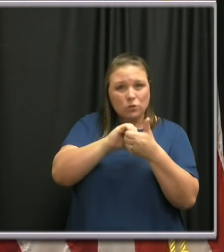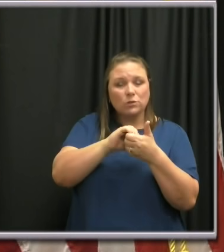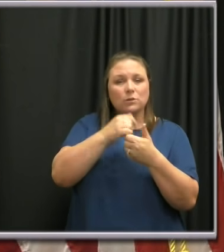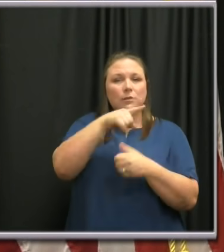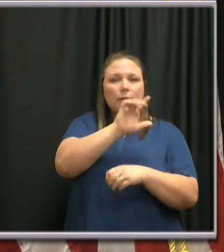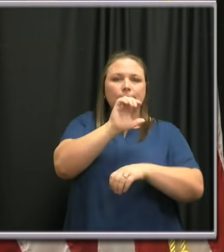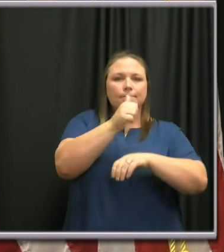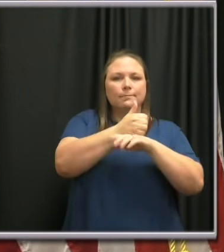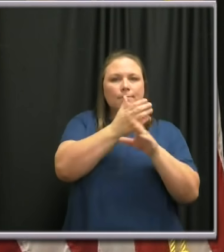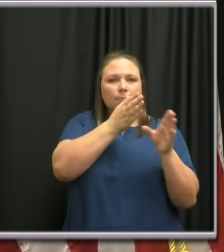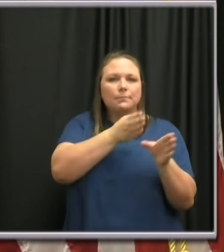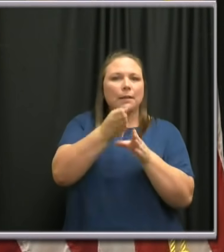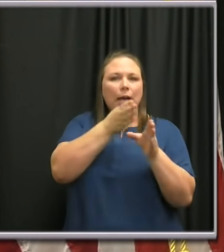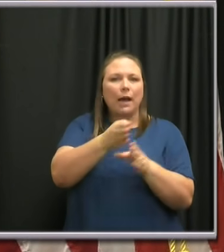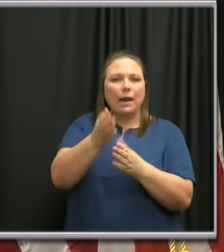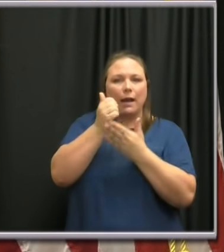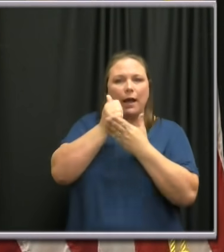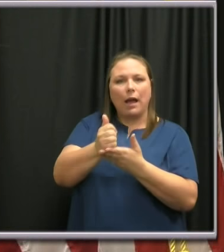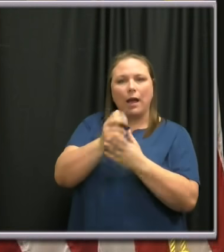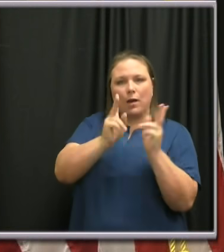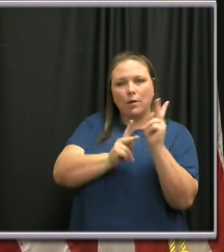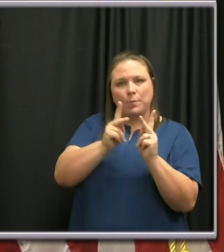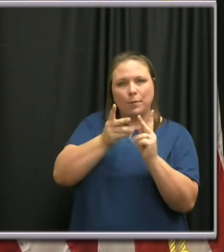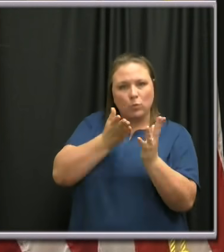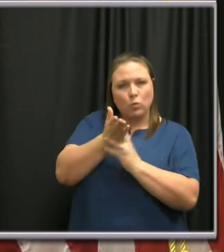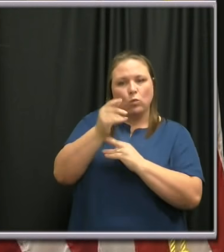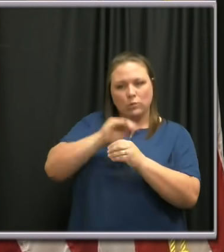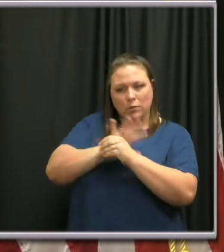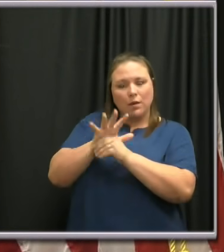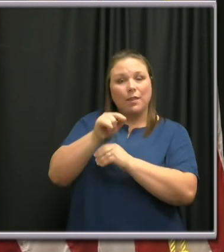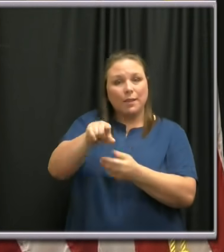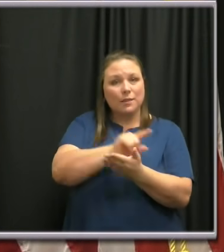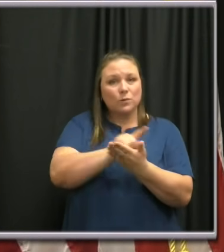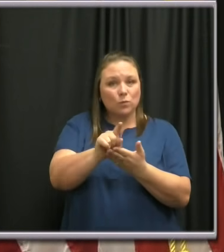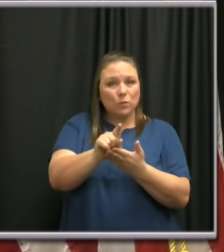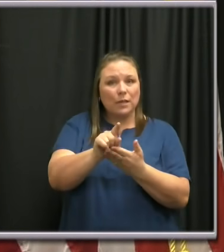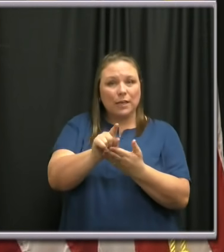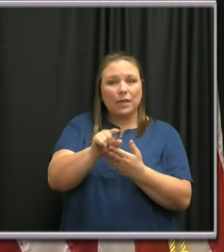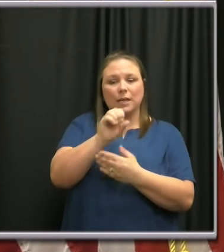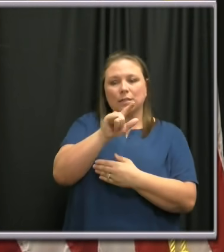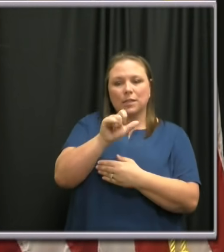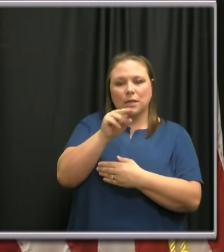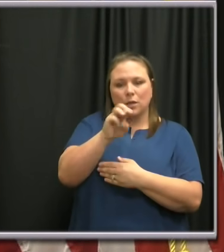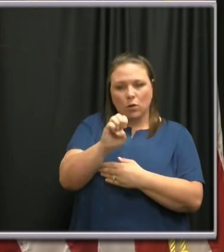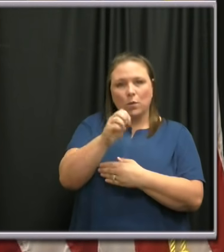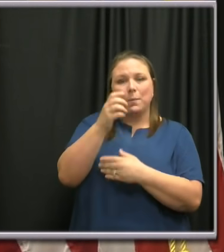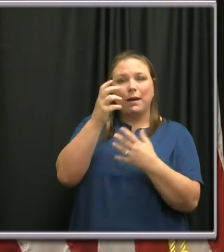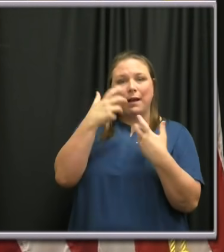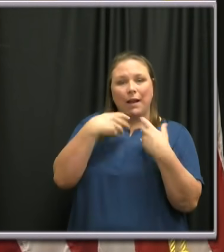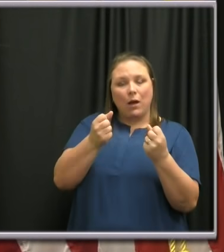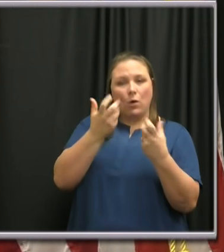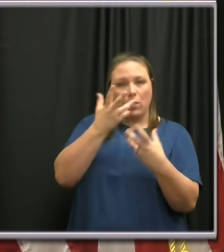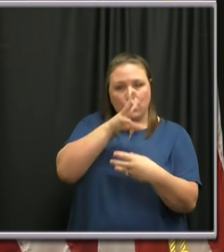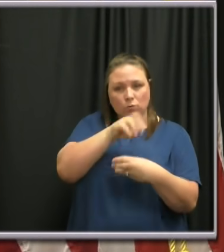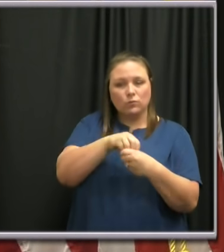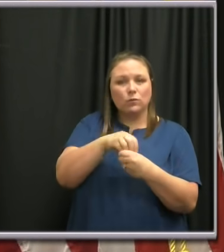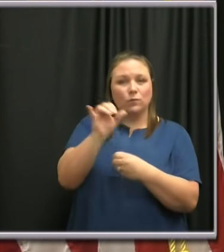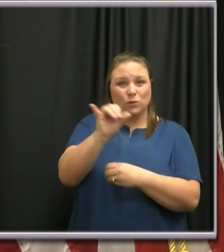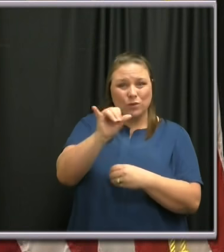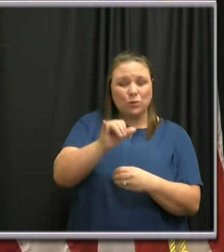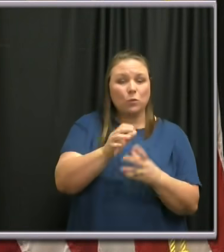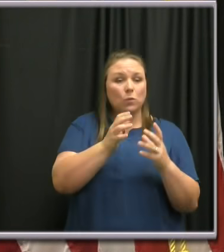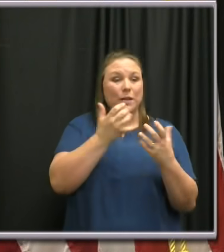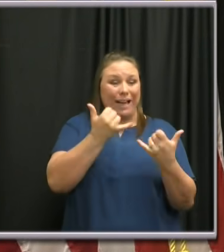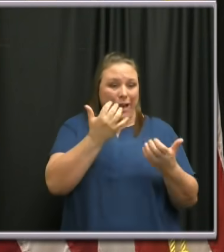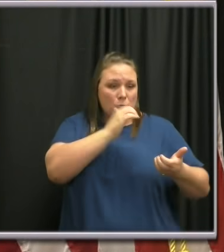help our neighbors through COVID. This week, we're happy to announce that Siloam Health has also joined our team.